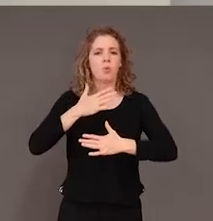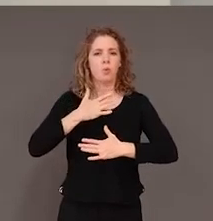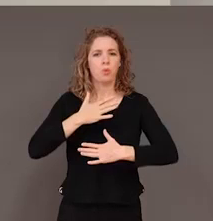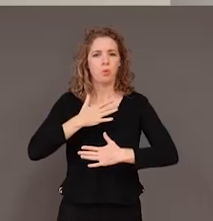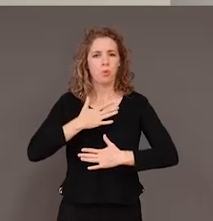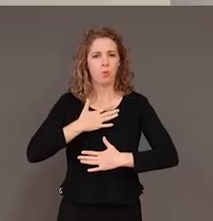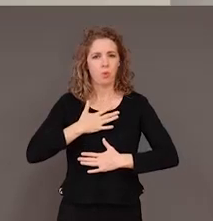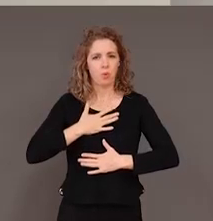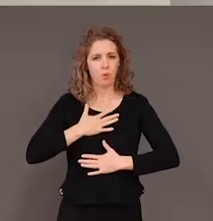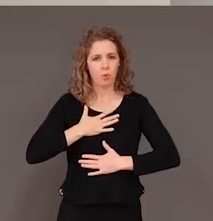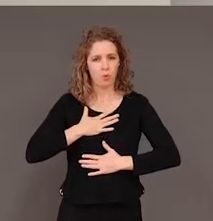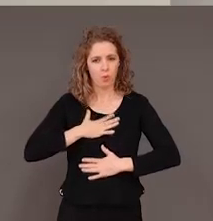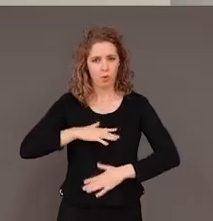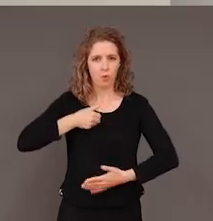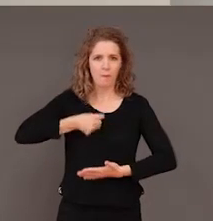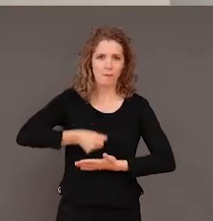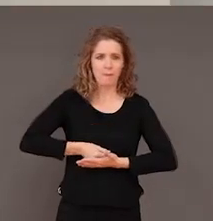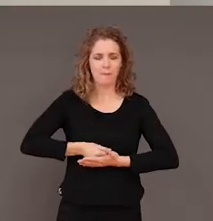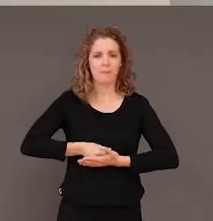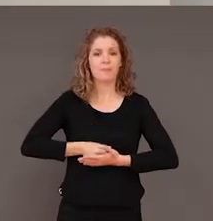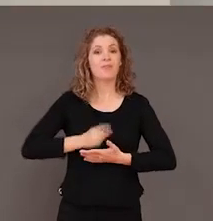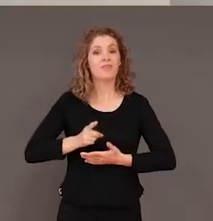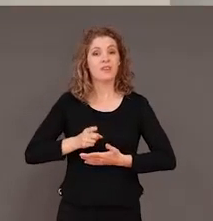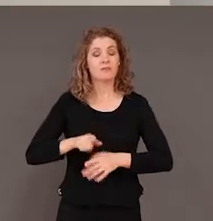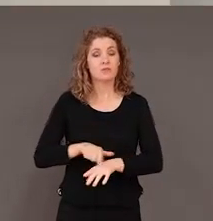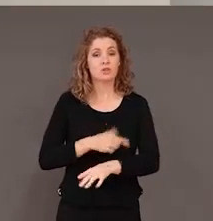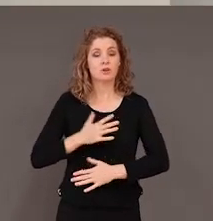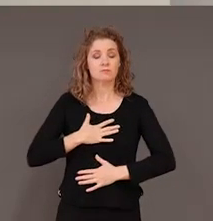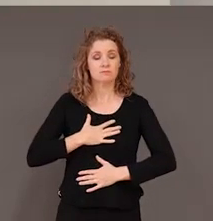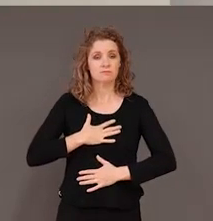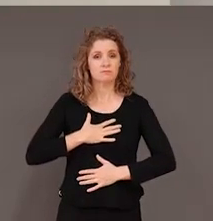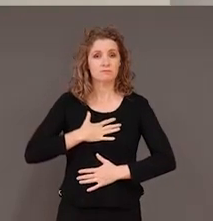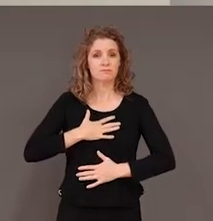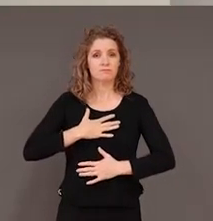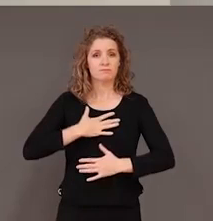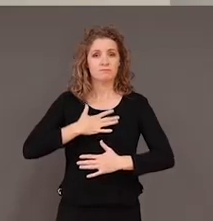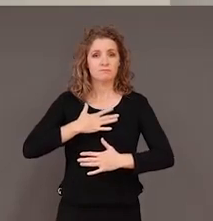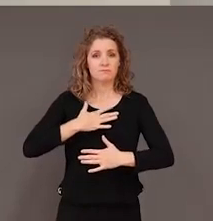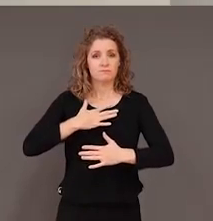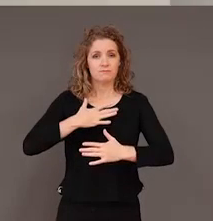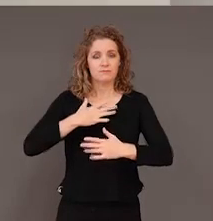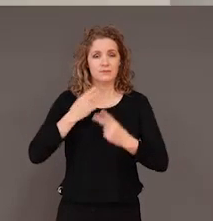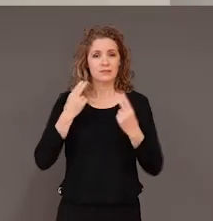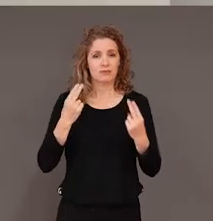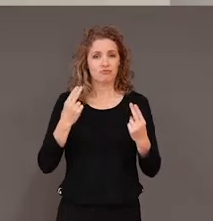until the lungs feel completely empty, and then just allowing them to refill by themselves.